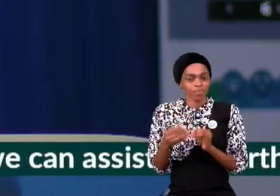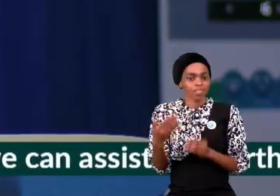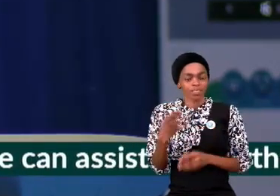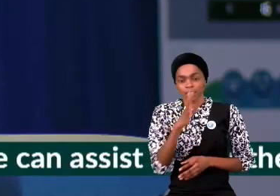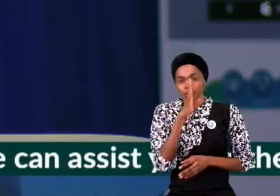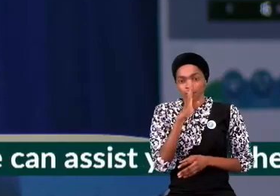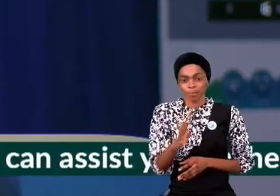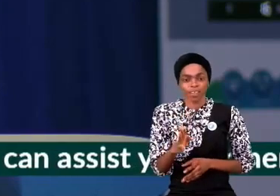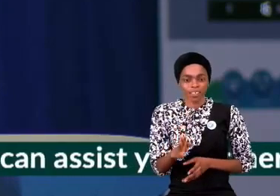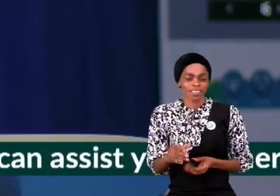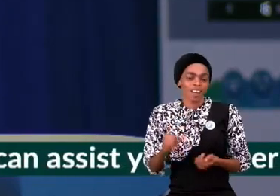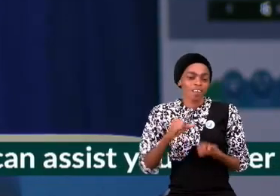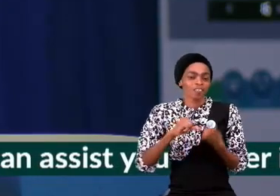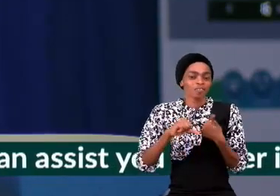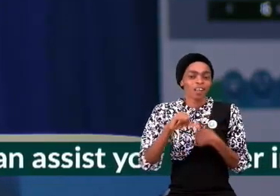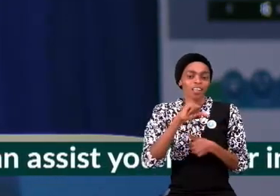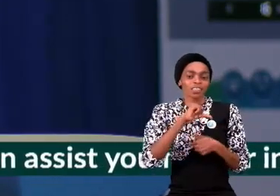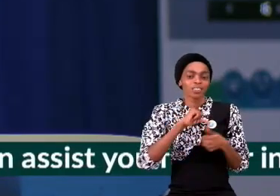this evening,